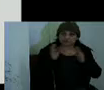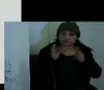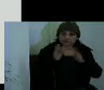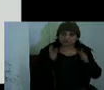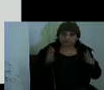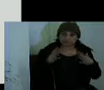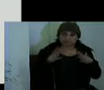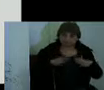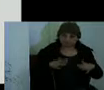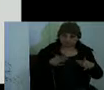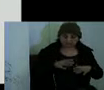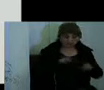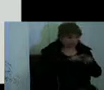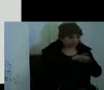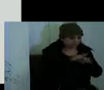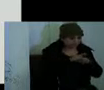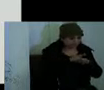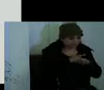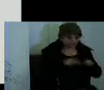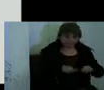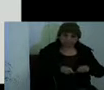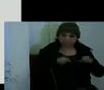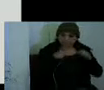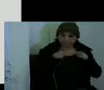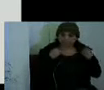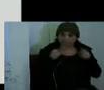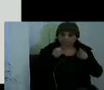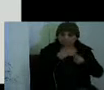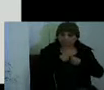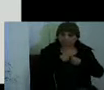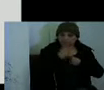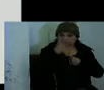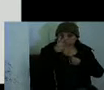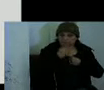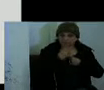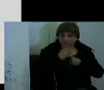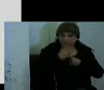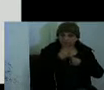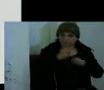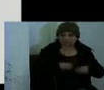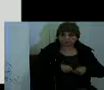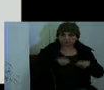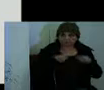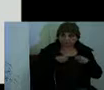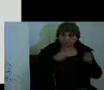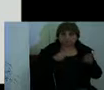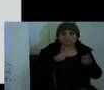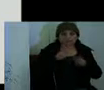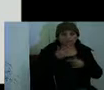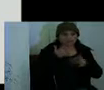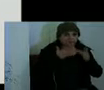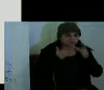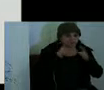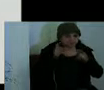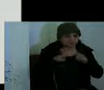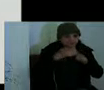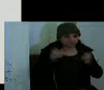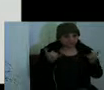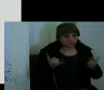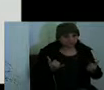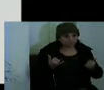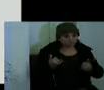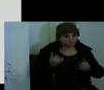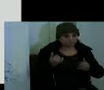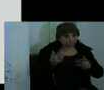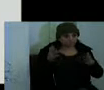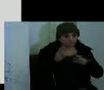especially socks, blankets, coats, and sleeping bags, desperately needed this winter. Did you know that it was